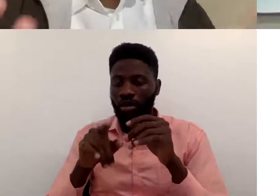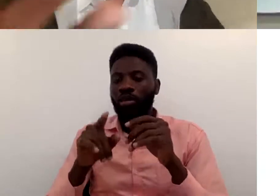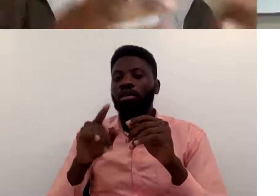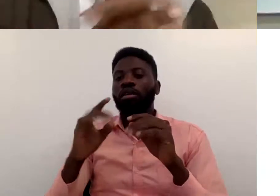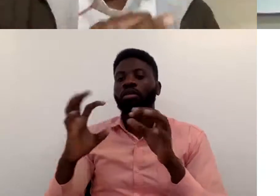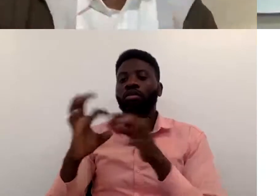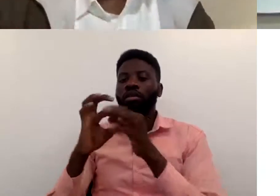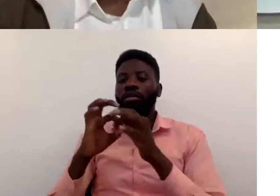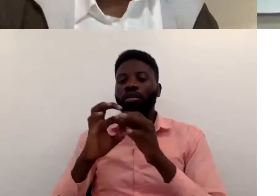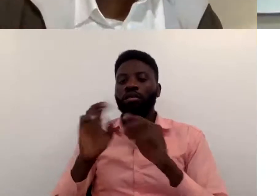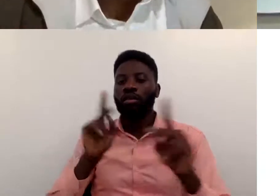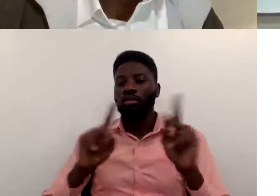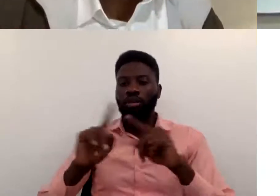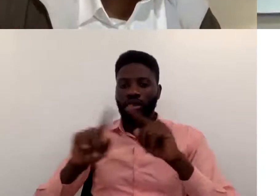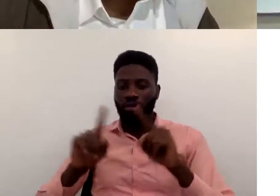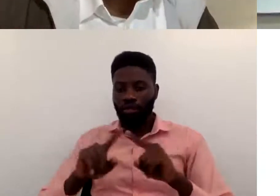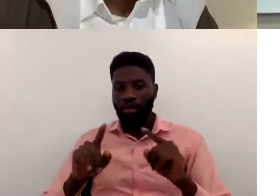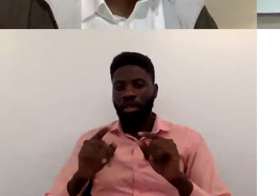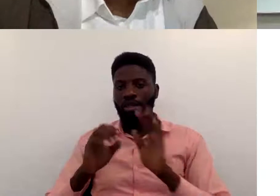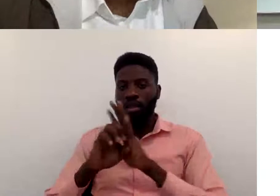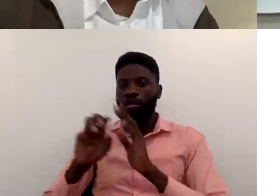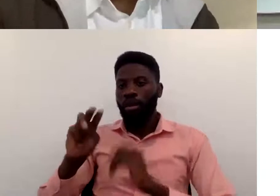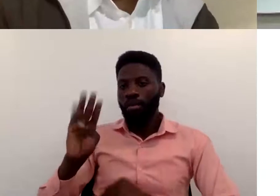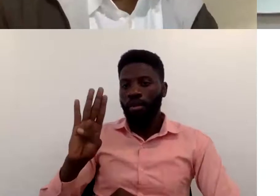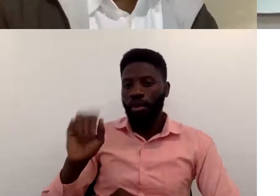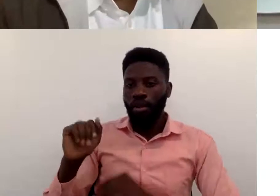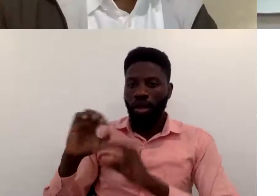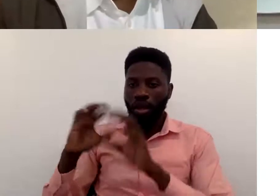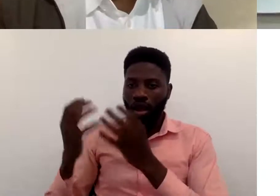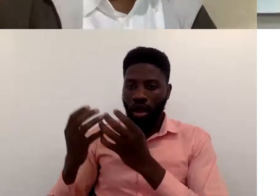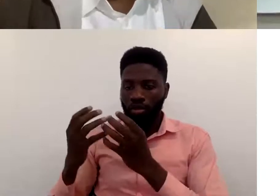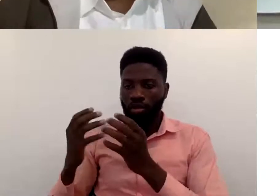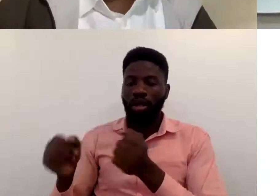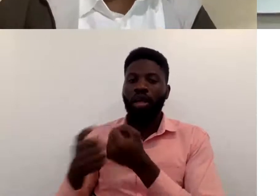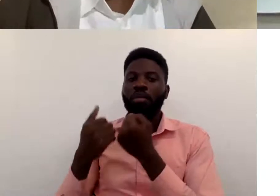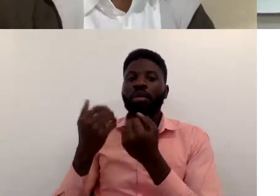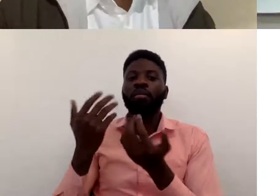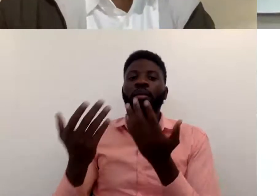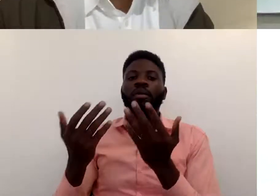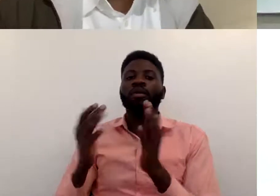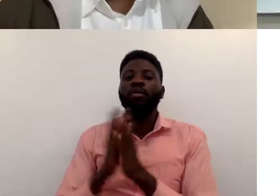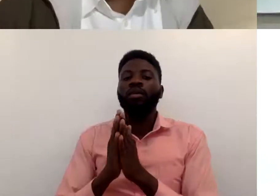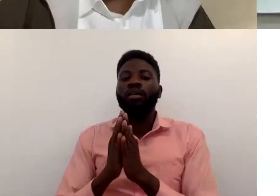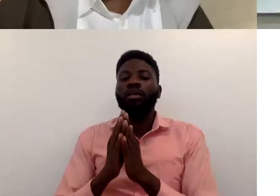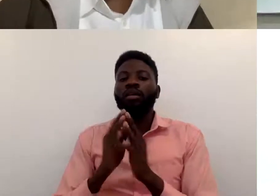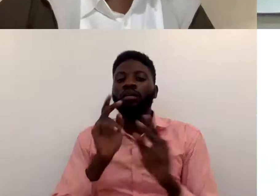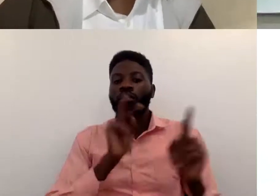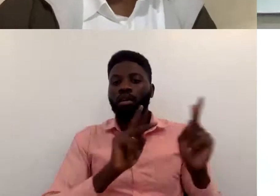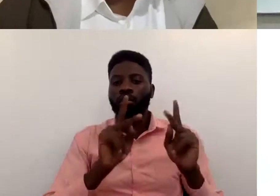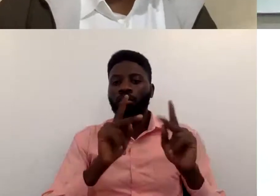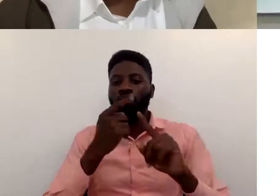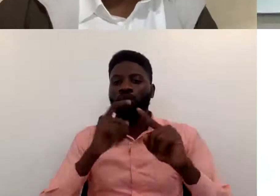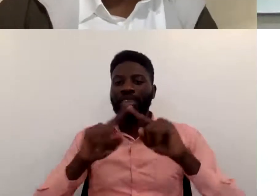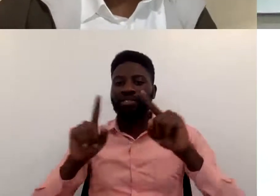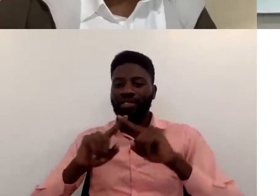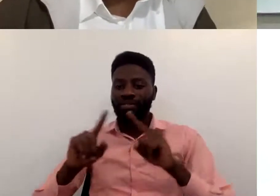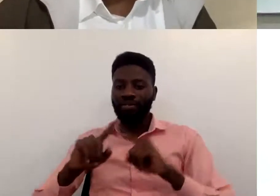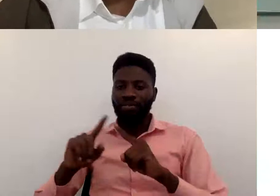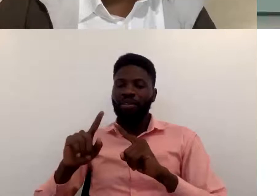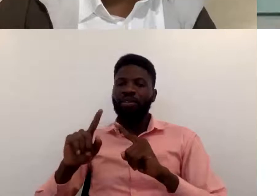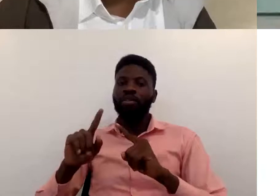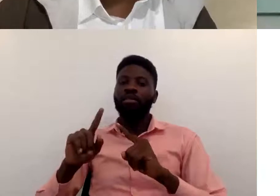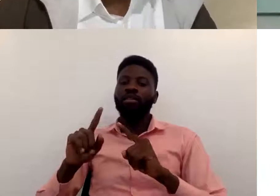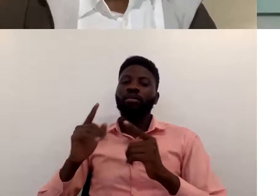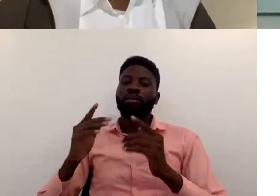So, for example, you're in an MBA class, you find yourselves with persons from different lines,